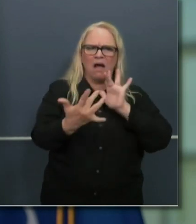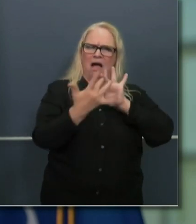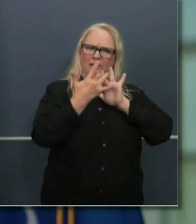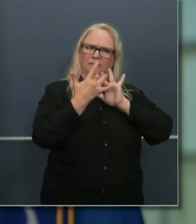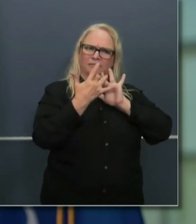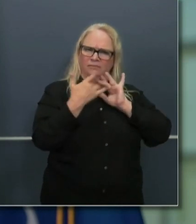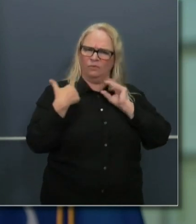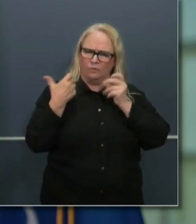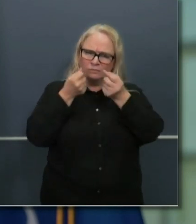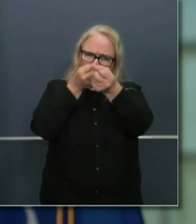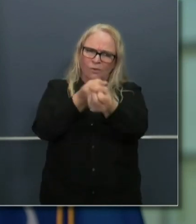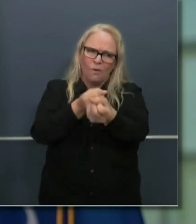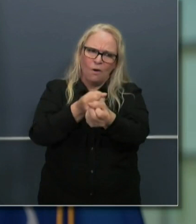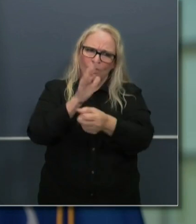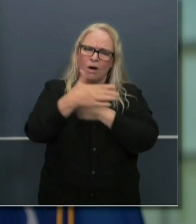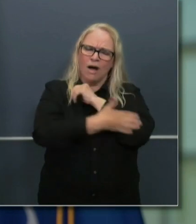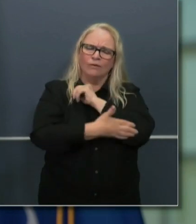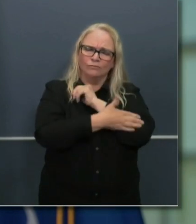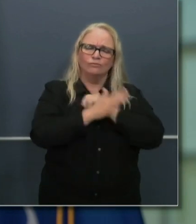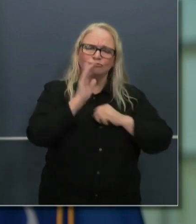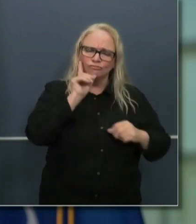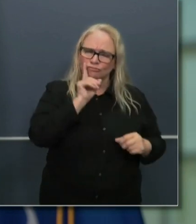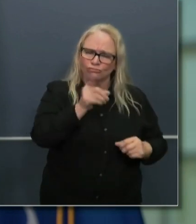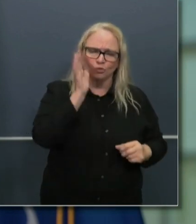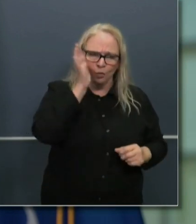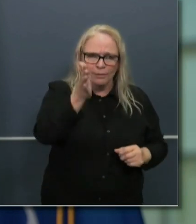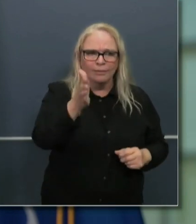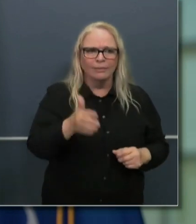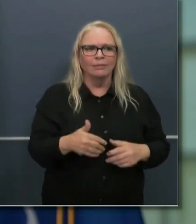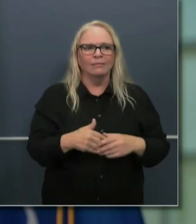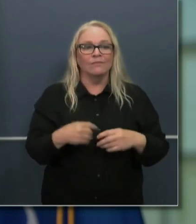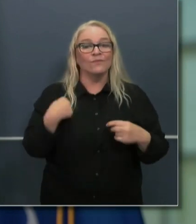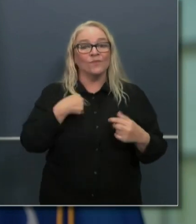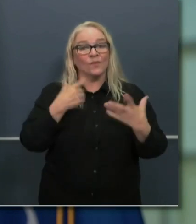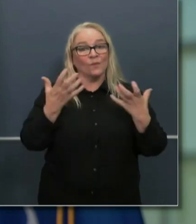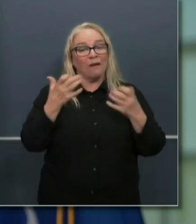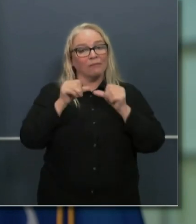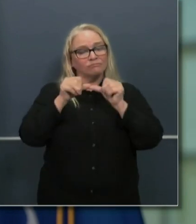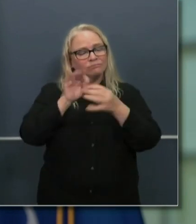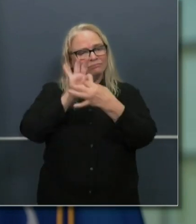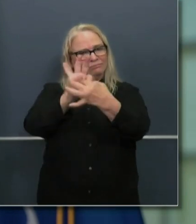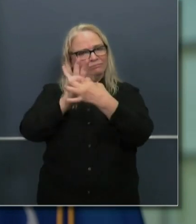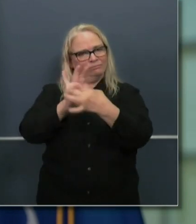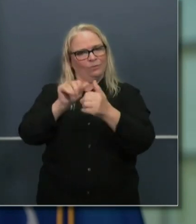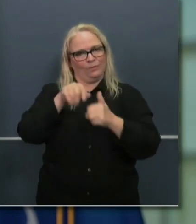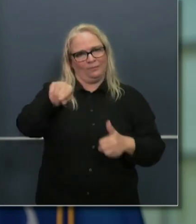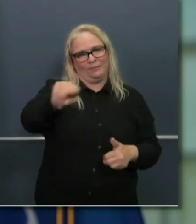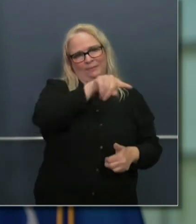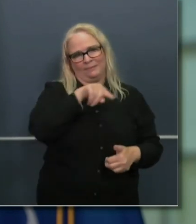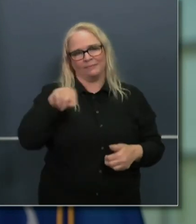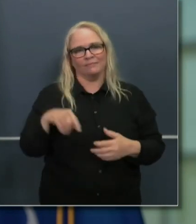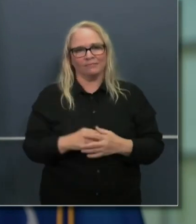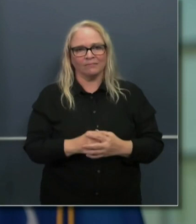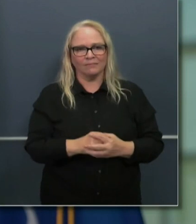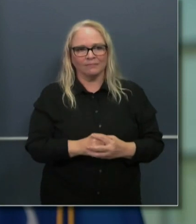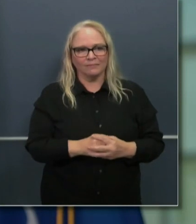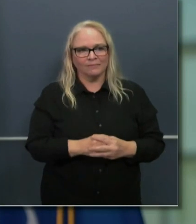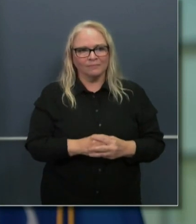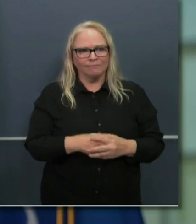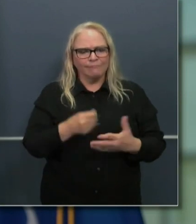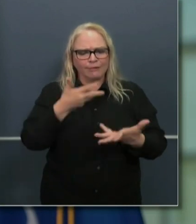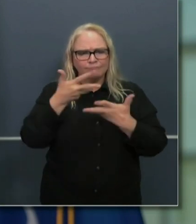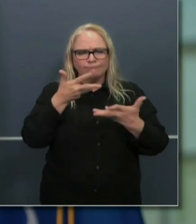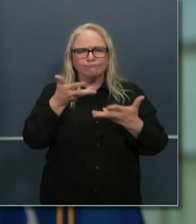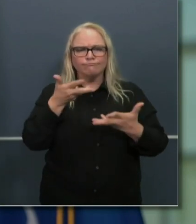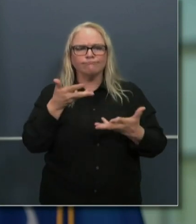we continue to hold out an expectation of ongoing cooperation and ongoing engagement. We've had it